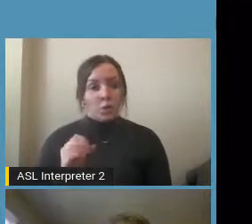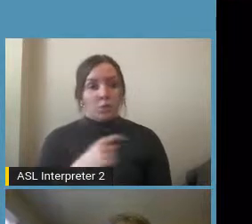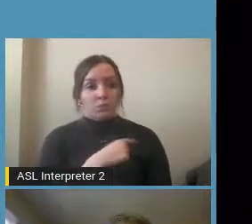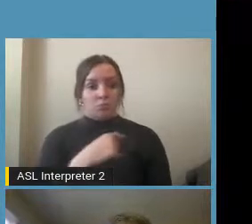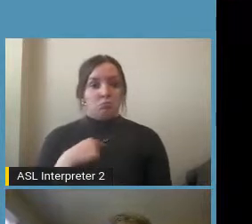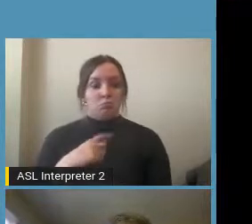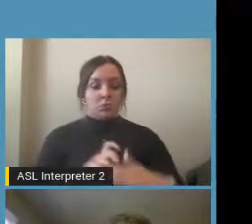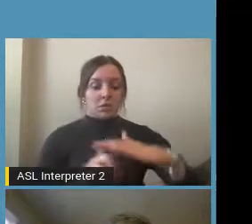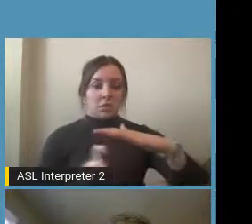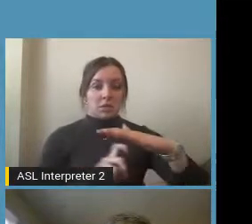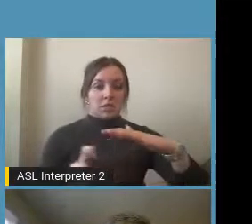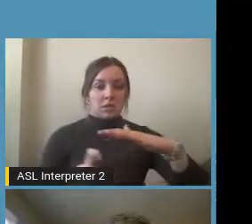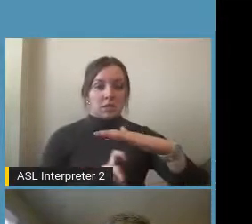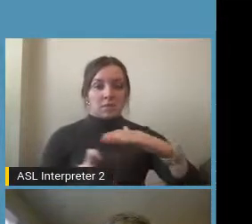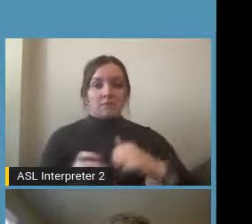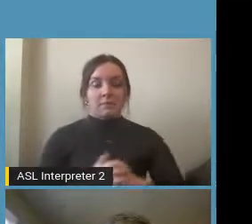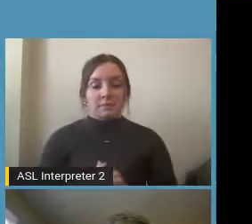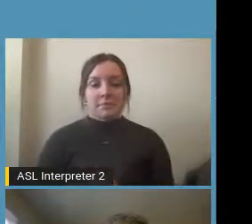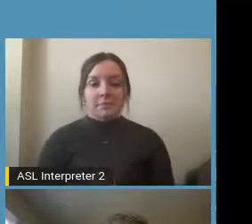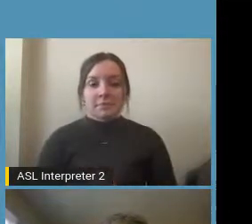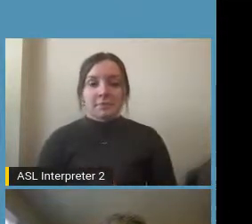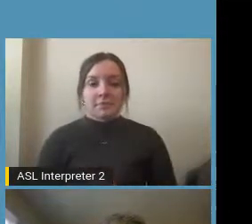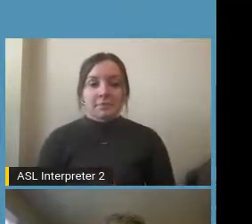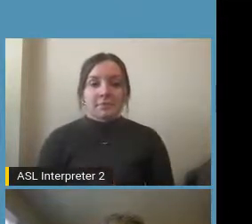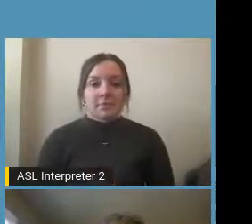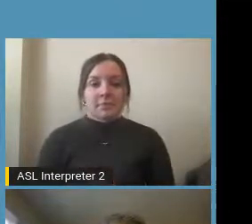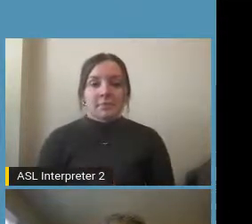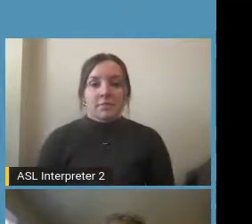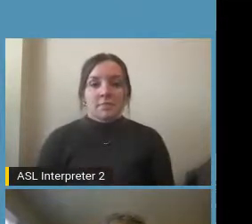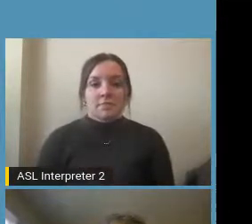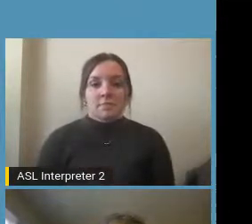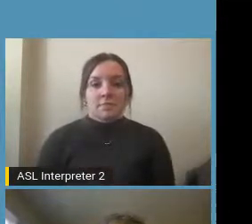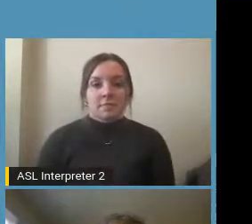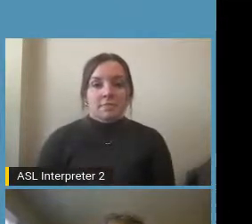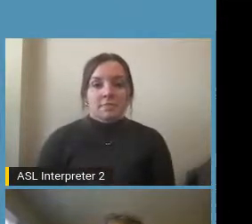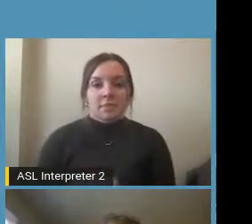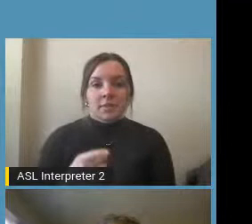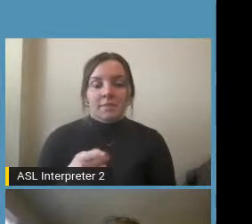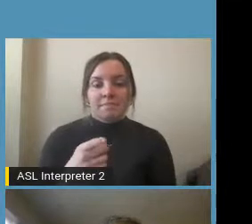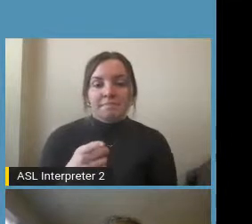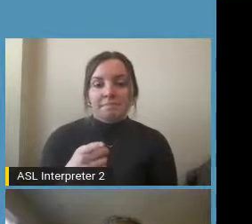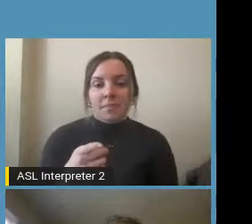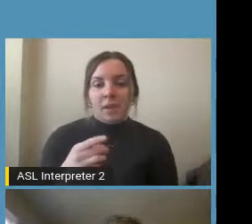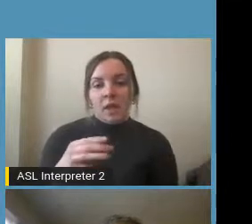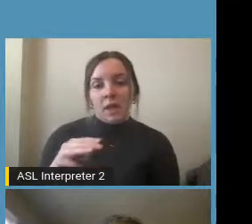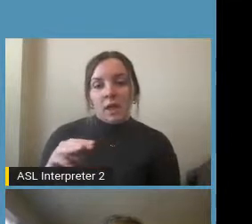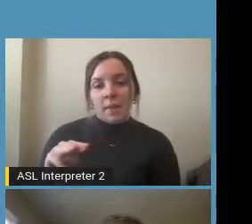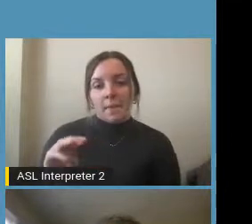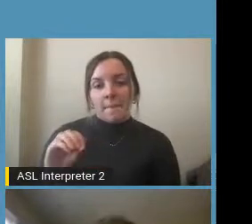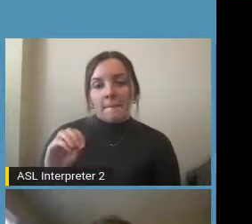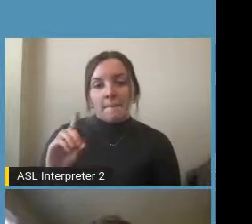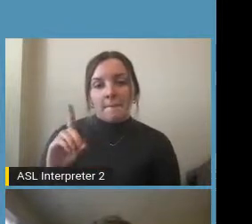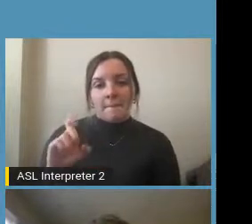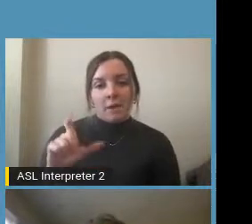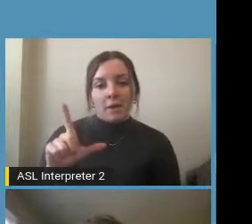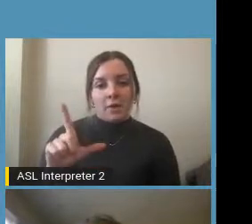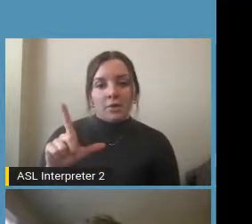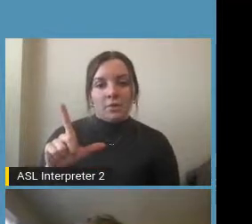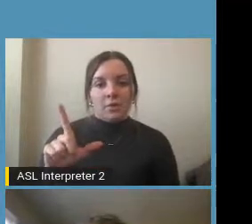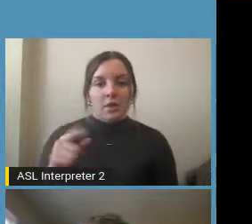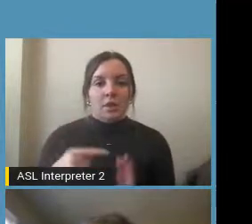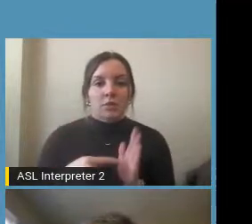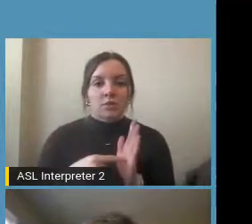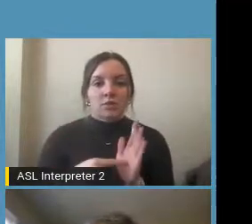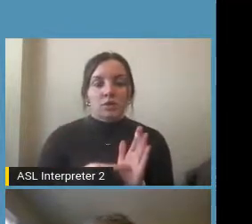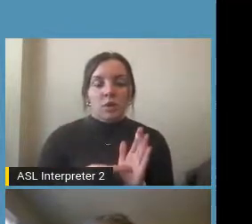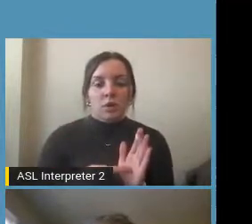there. And then to the left is a model which we made that basically took the underside of